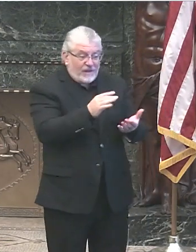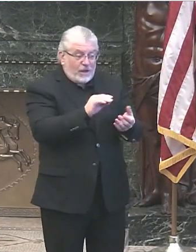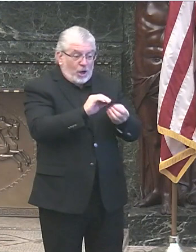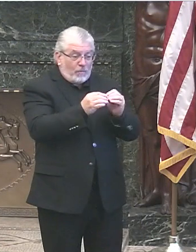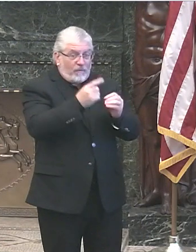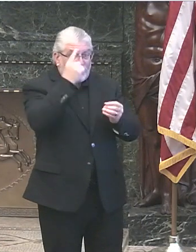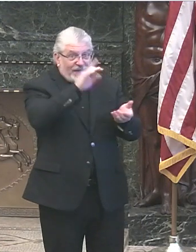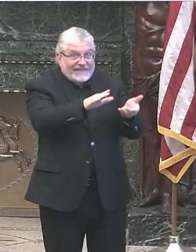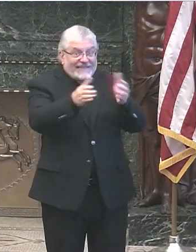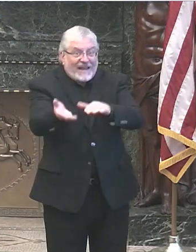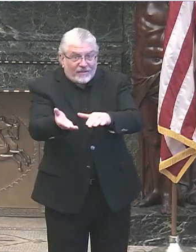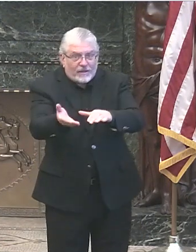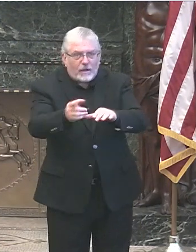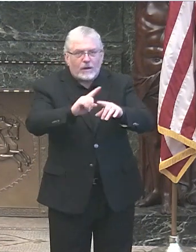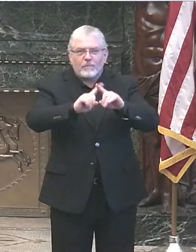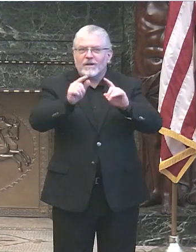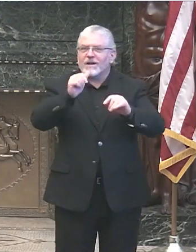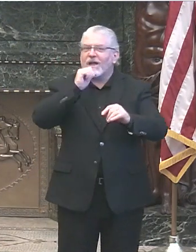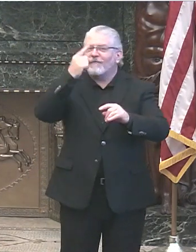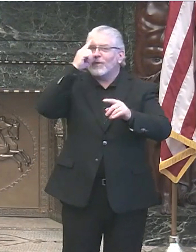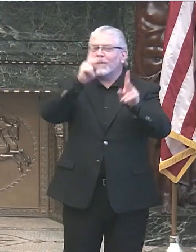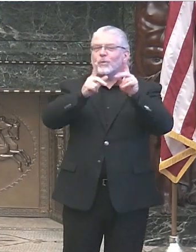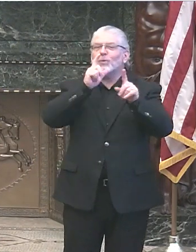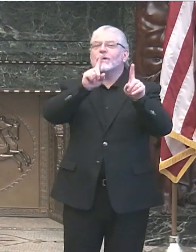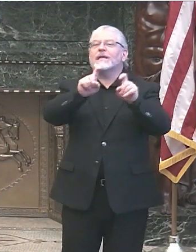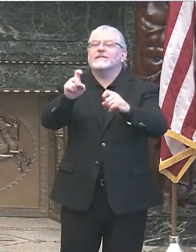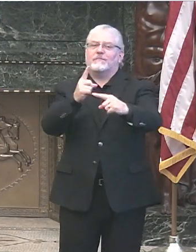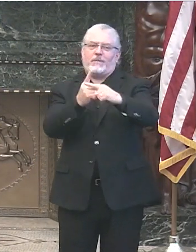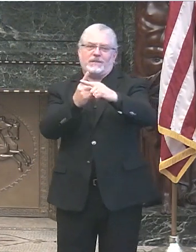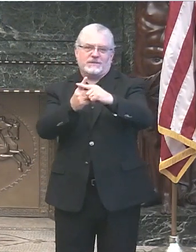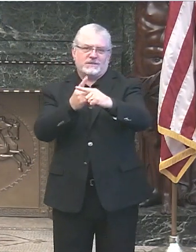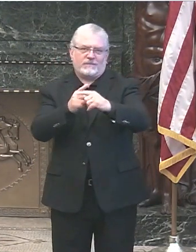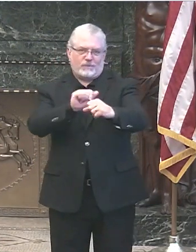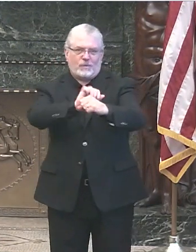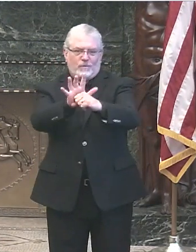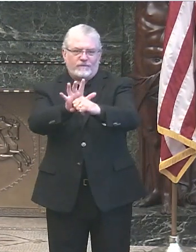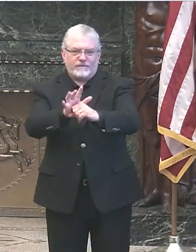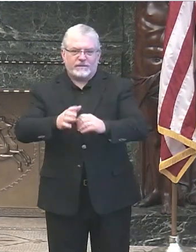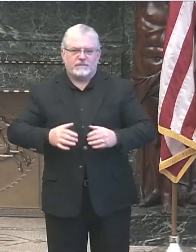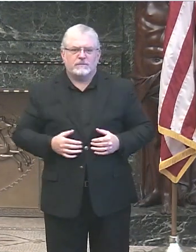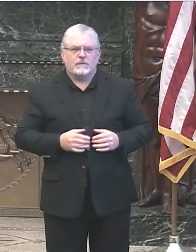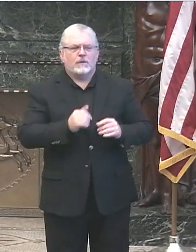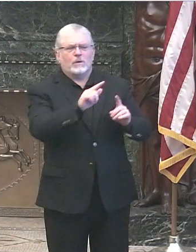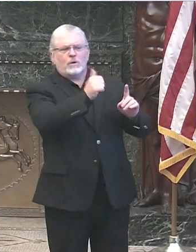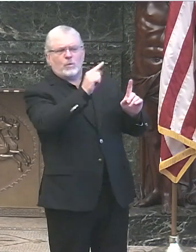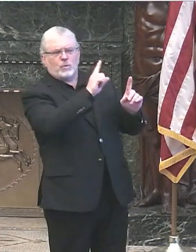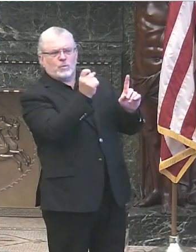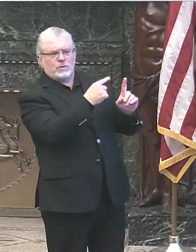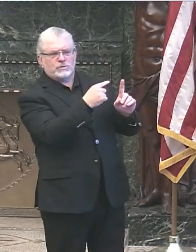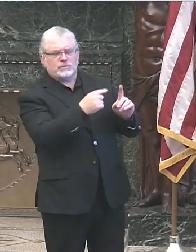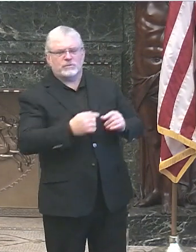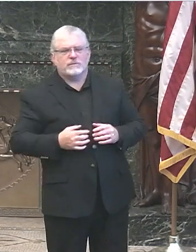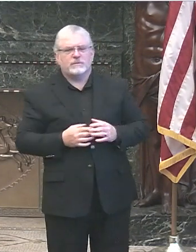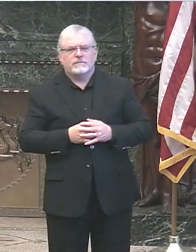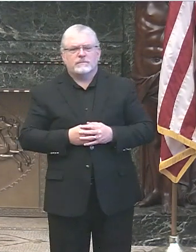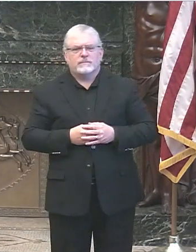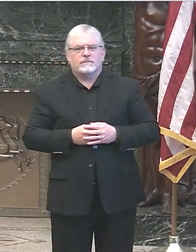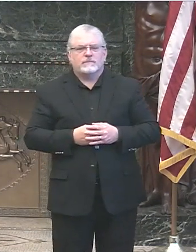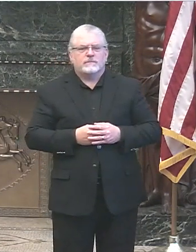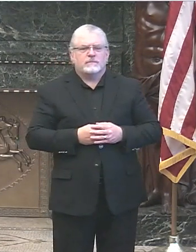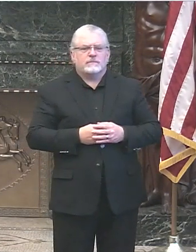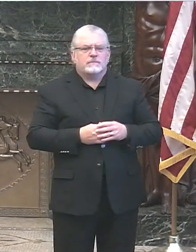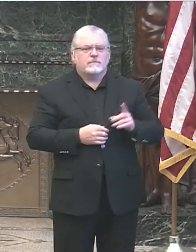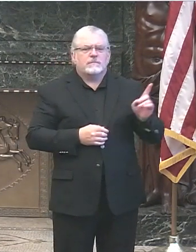And I heard, the other question too regarding this, but does the administration have a plan to take any further actions in predominantly African-American neighborhoods should